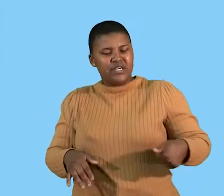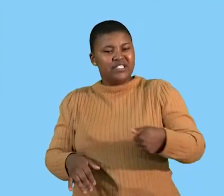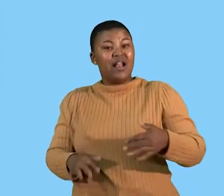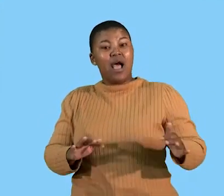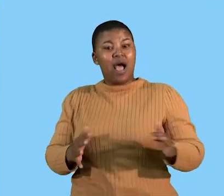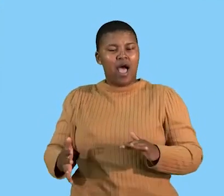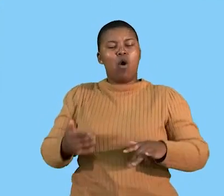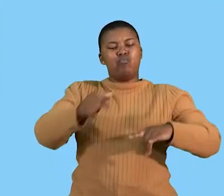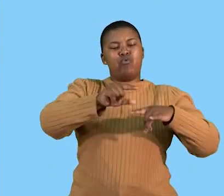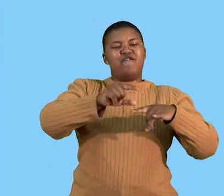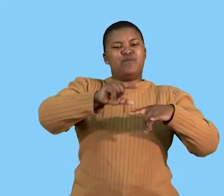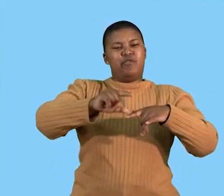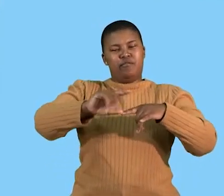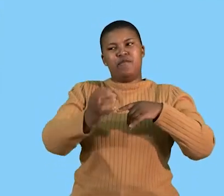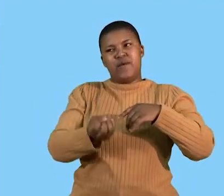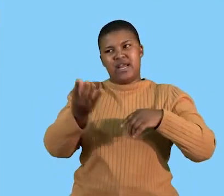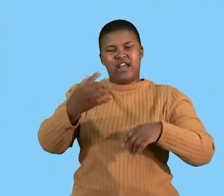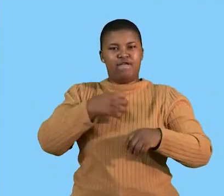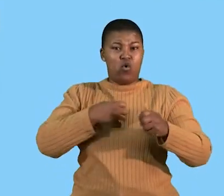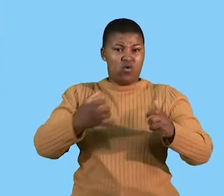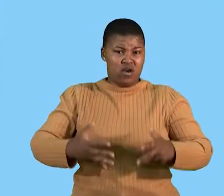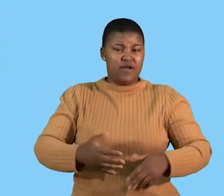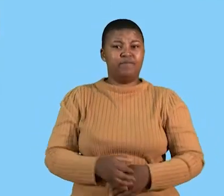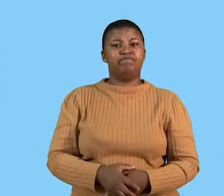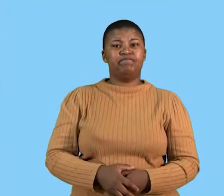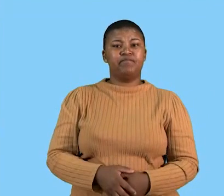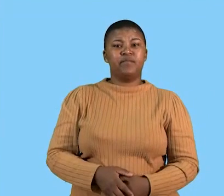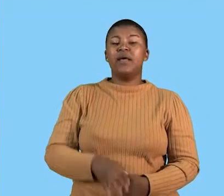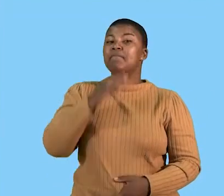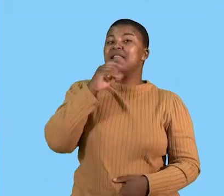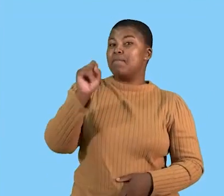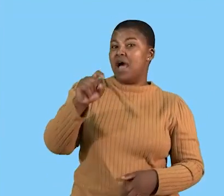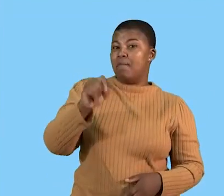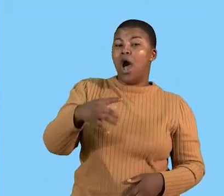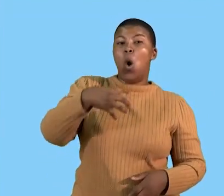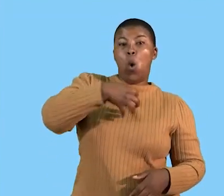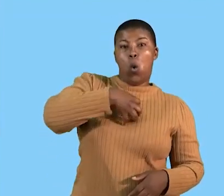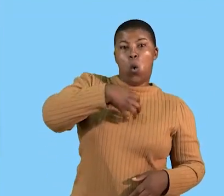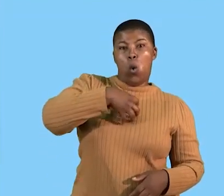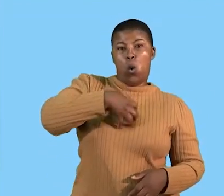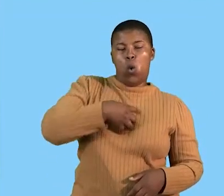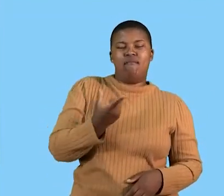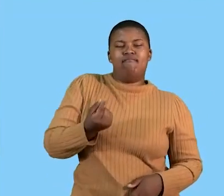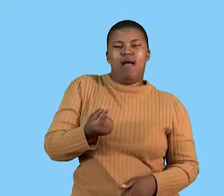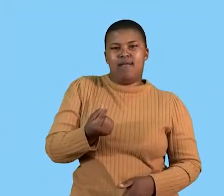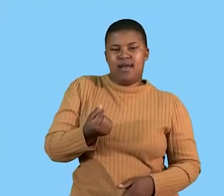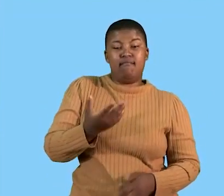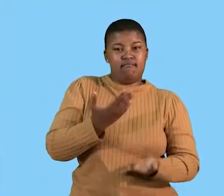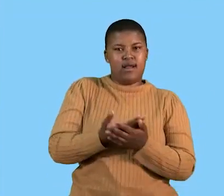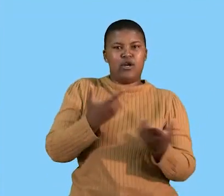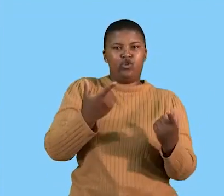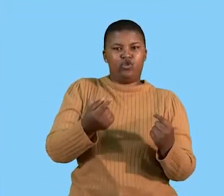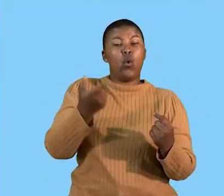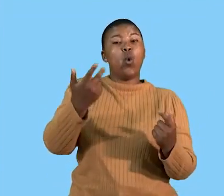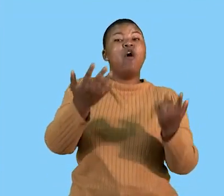form of a part of the profit of the business. So that is the own capital a business can get to run